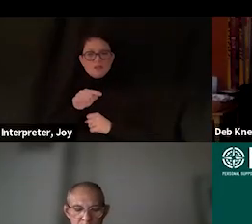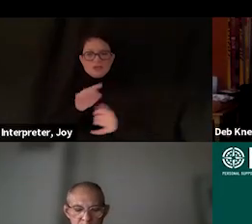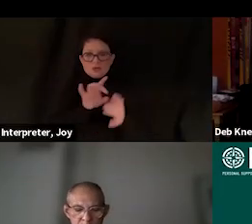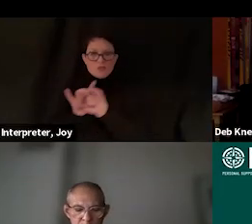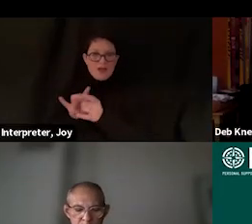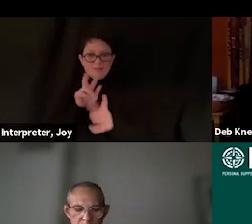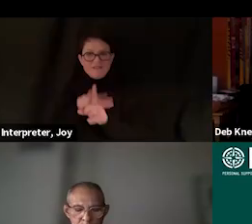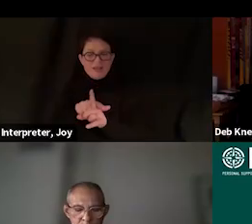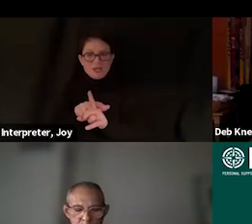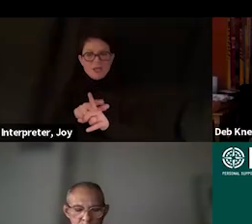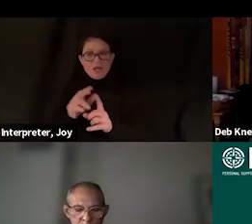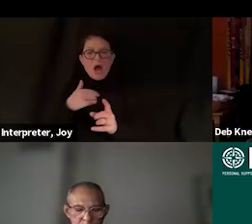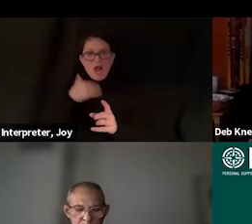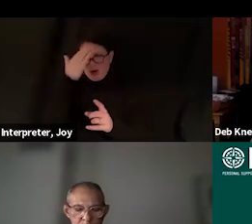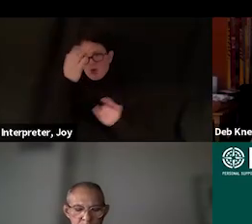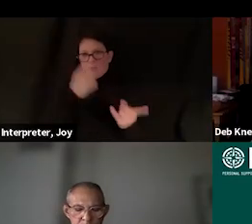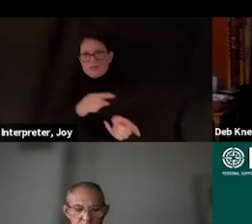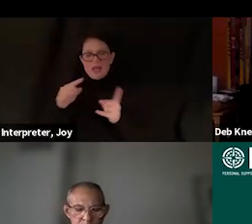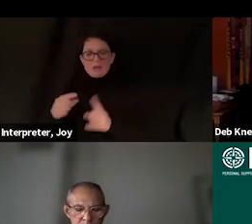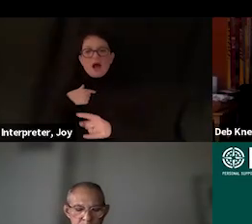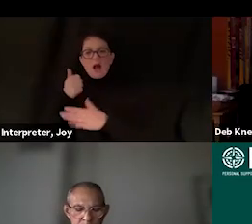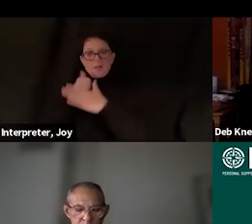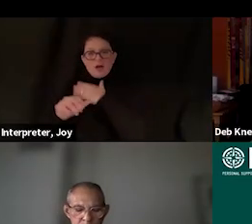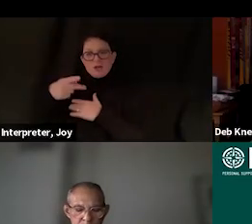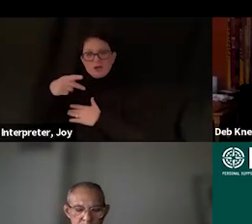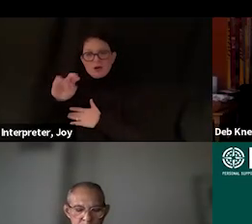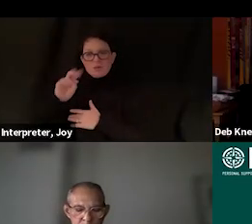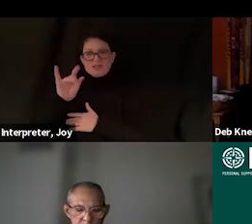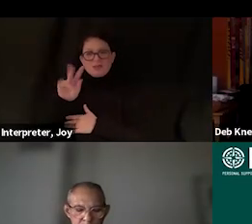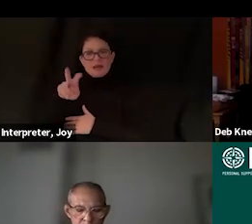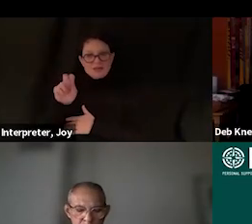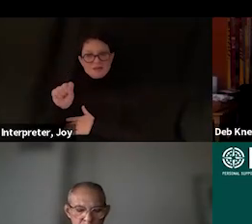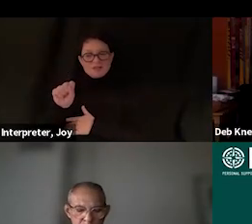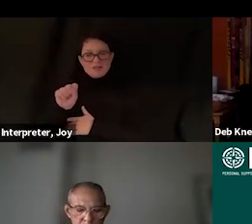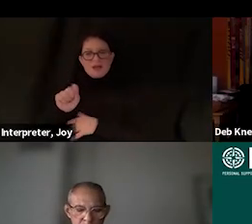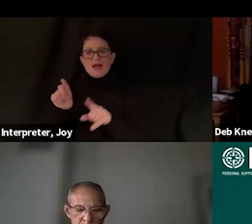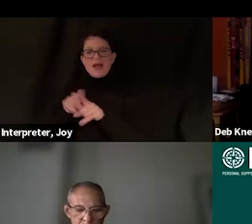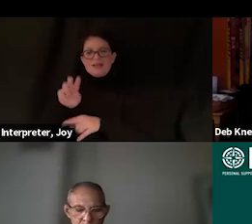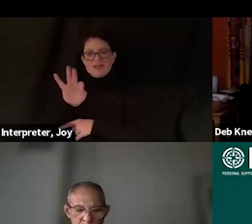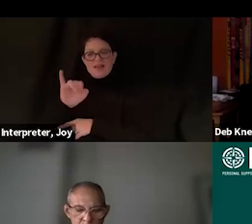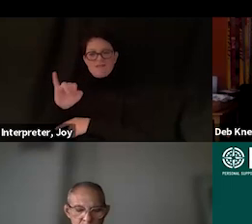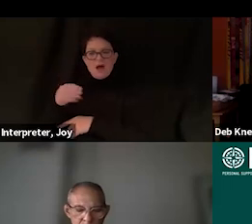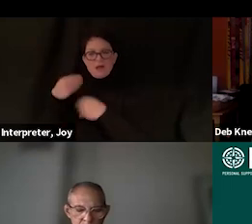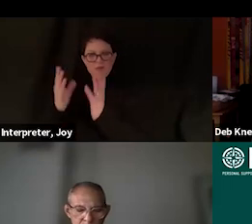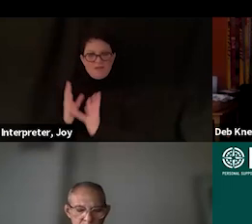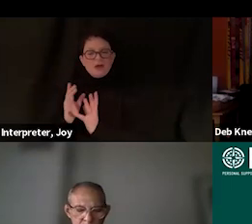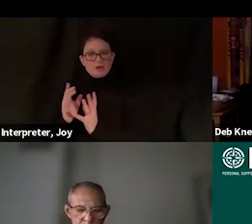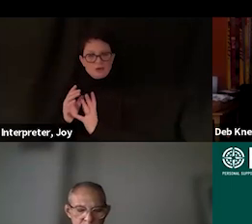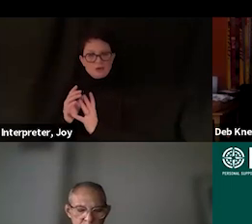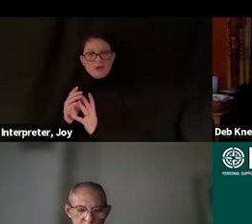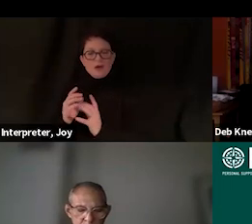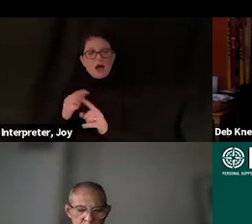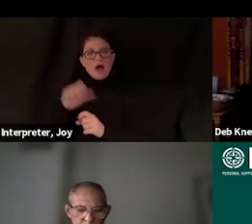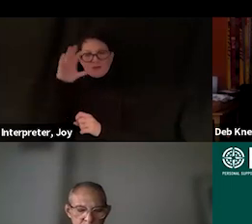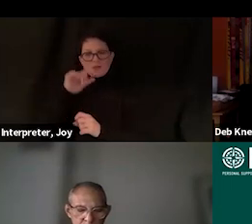relevant and fresh in my head, because I am with Perspectives. So as an FI provider, so I'm surprised that they